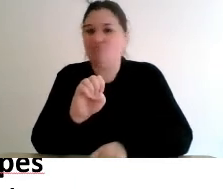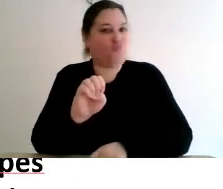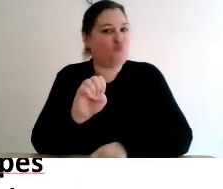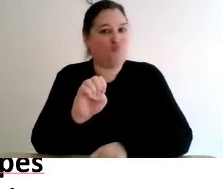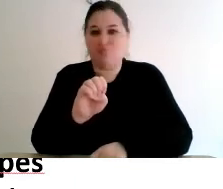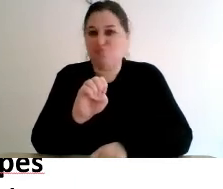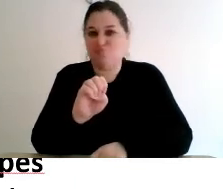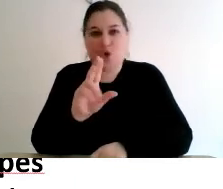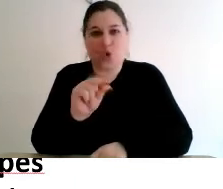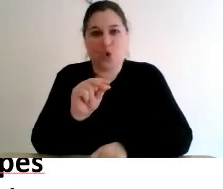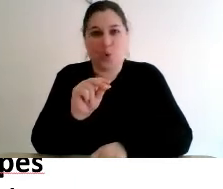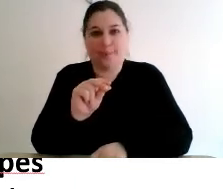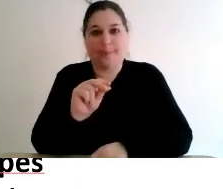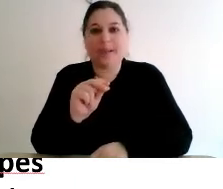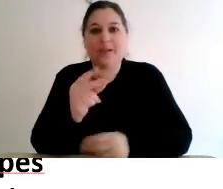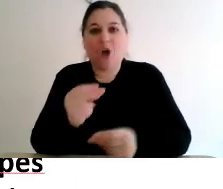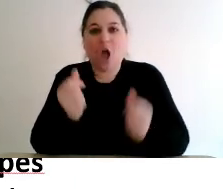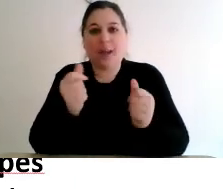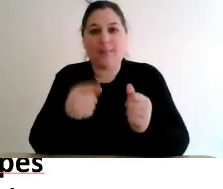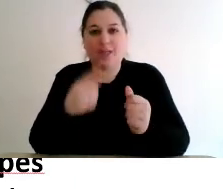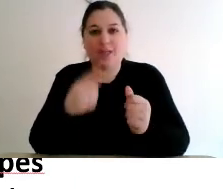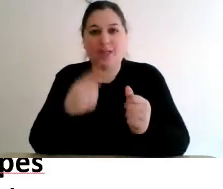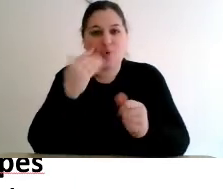No. So automatically one solution.